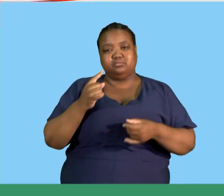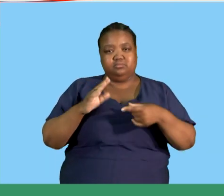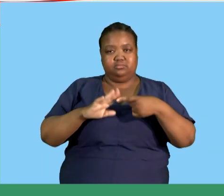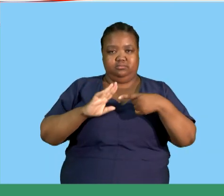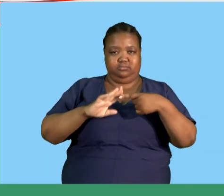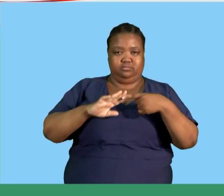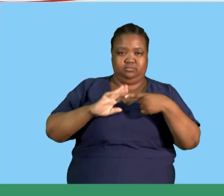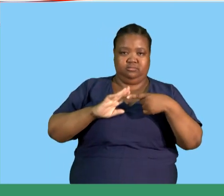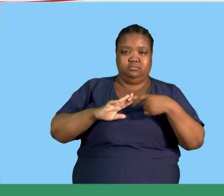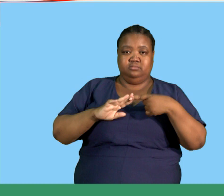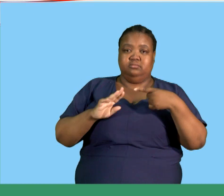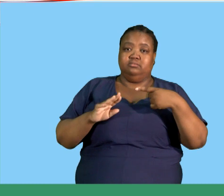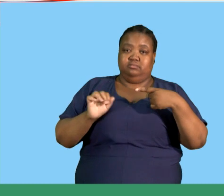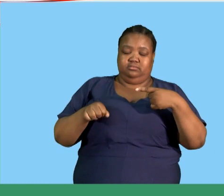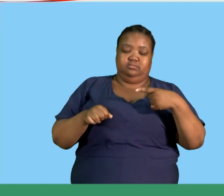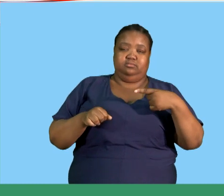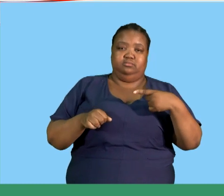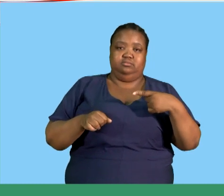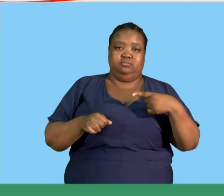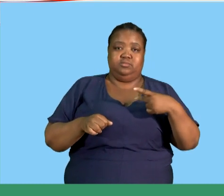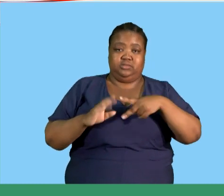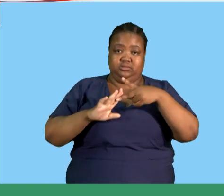for the second one. Can you see the second one?